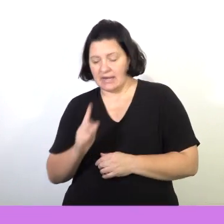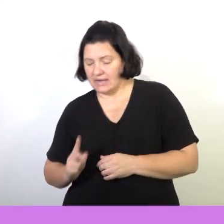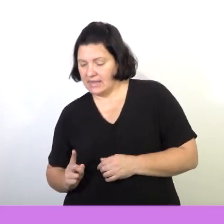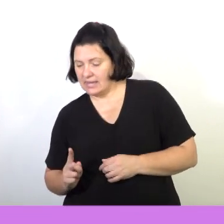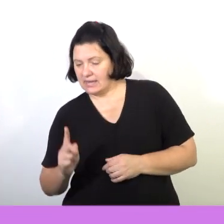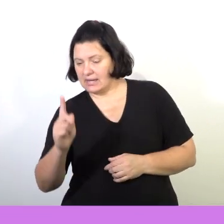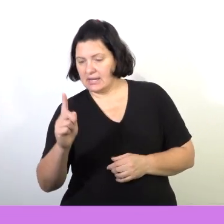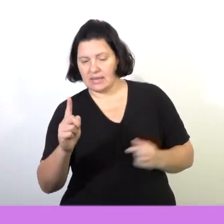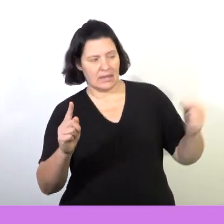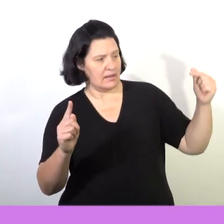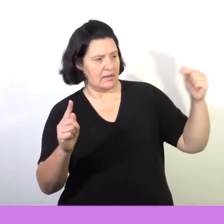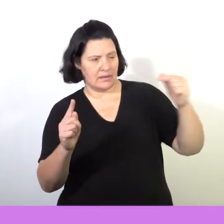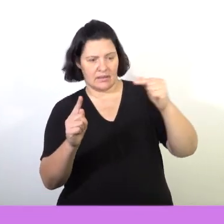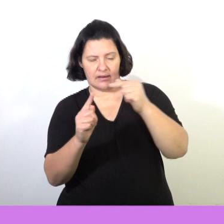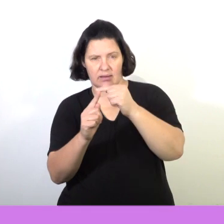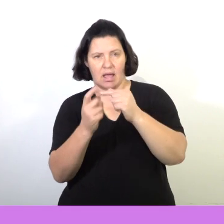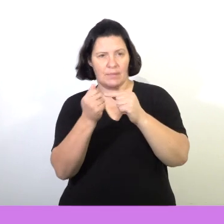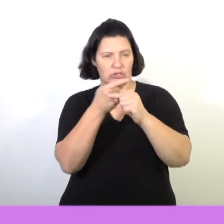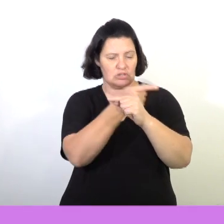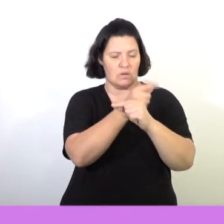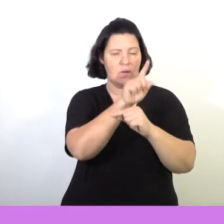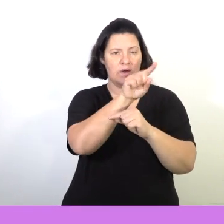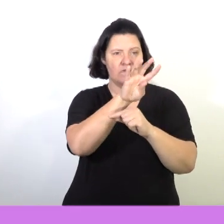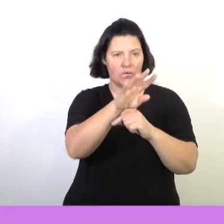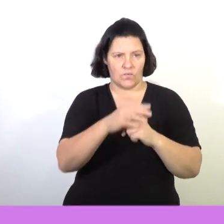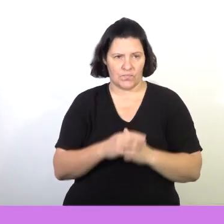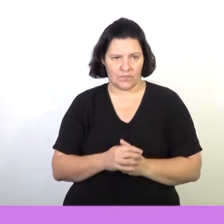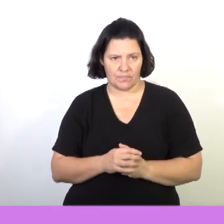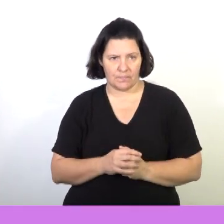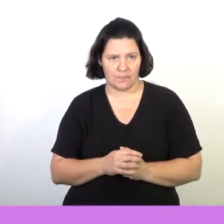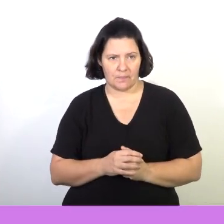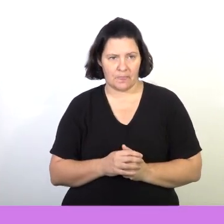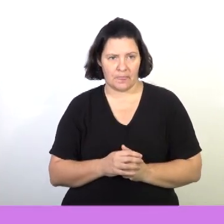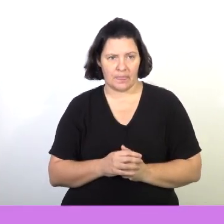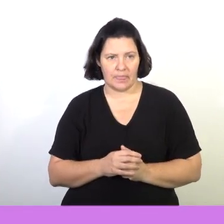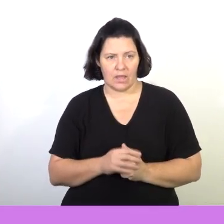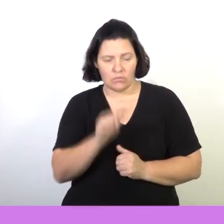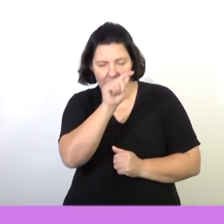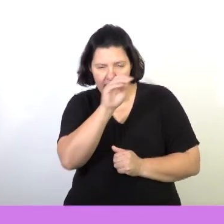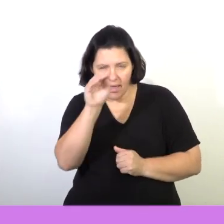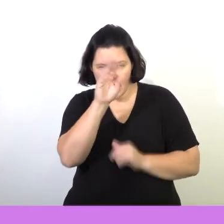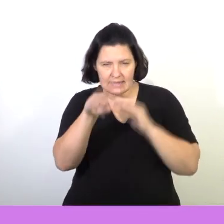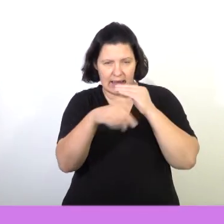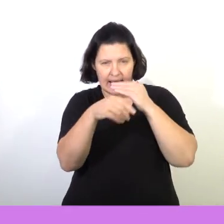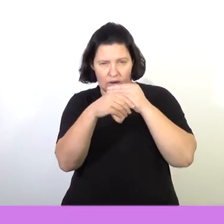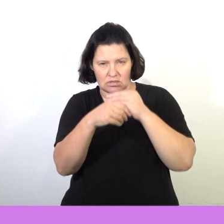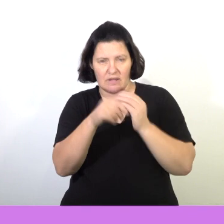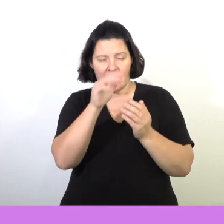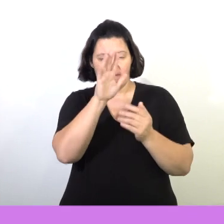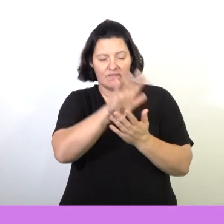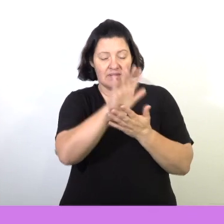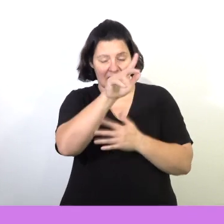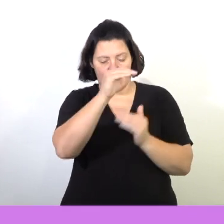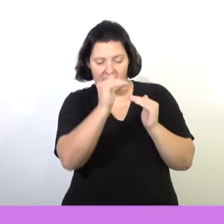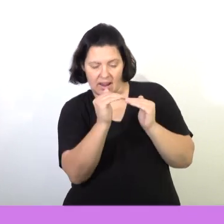3 cell phones are made, it will cost Inga 14 rands. So 14 rands will just be that line, just under